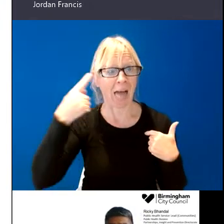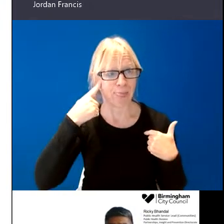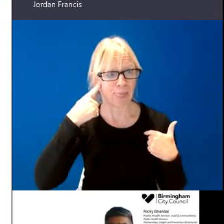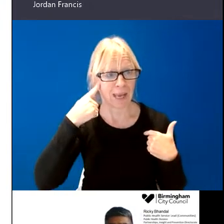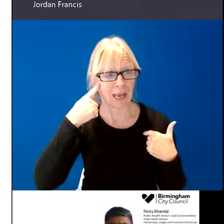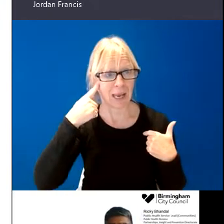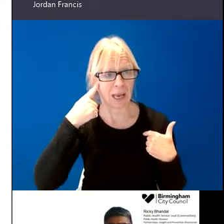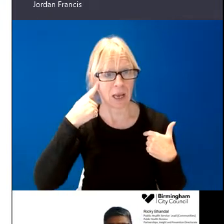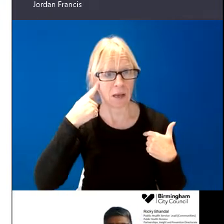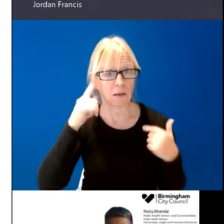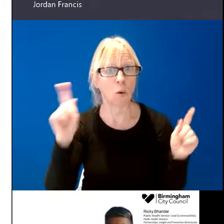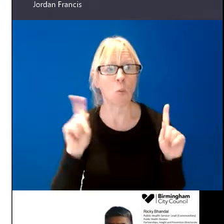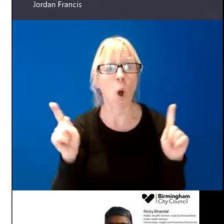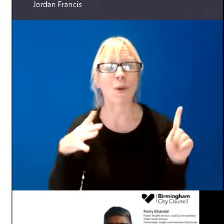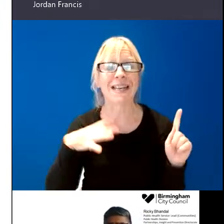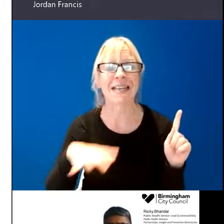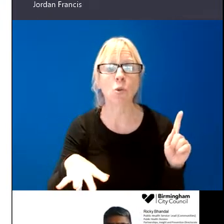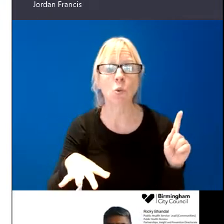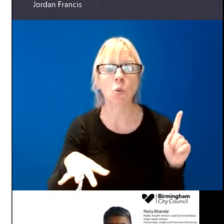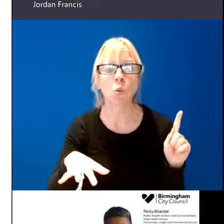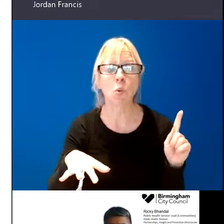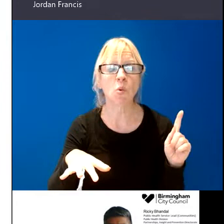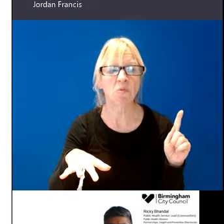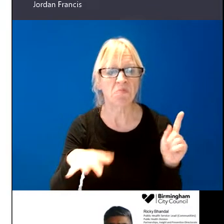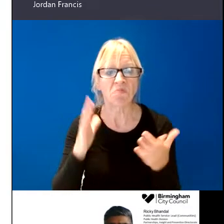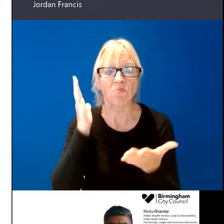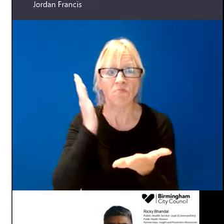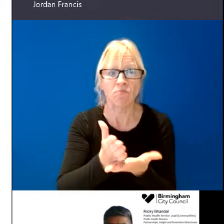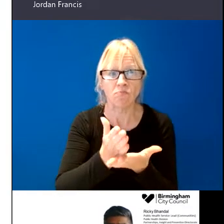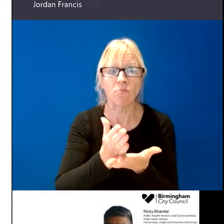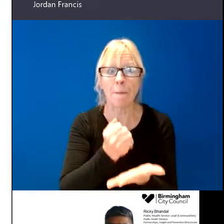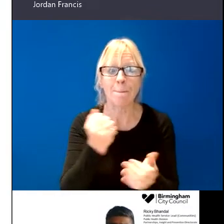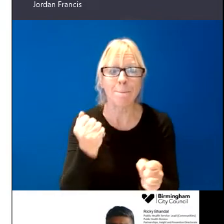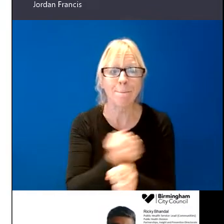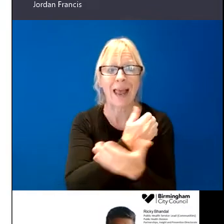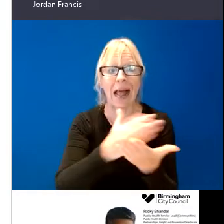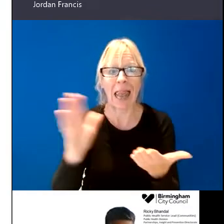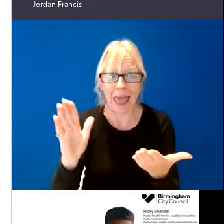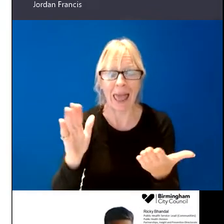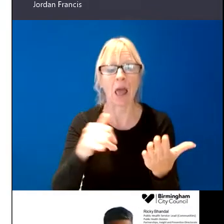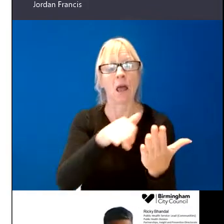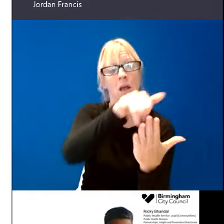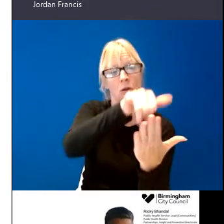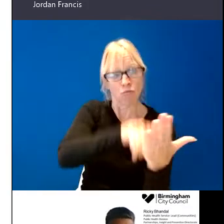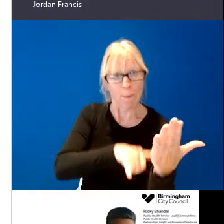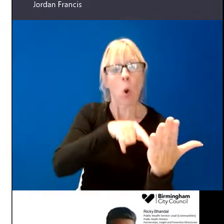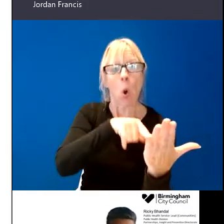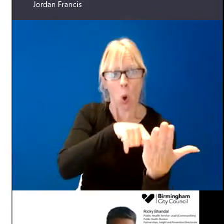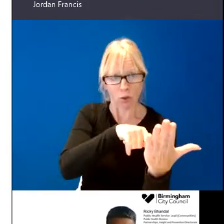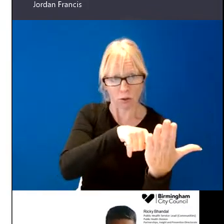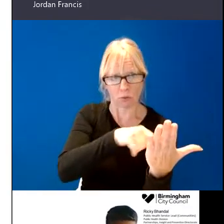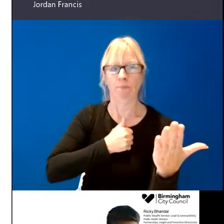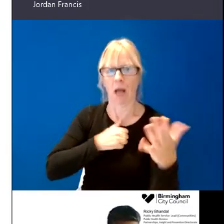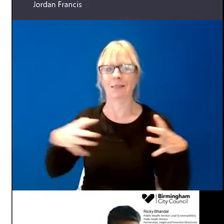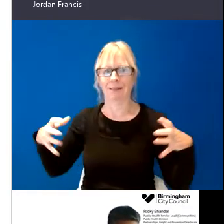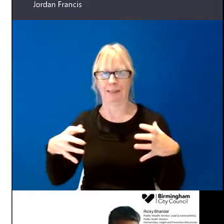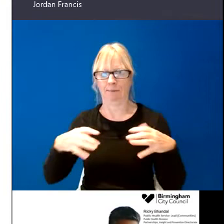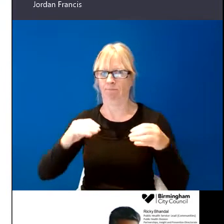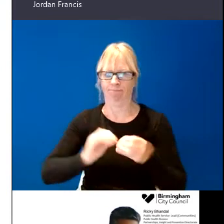of define within this, so this profile that we're talking about today was done internally within my team, around